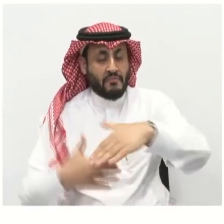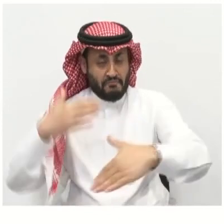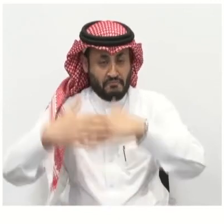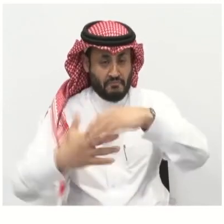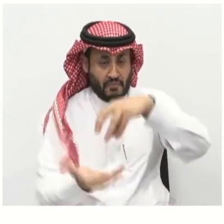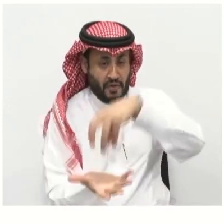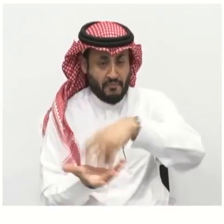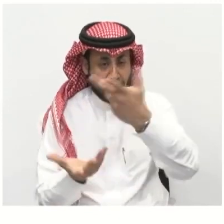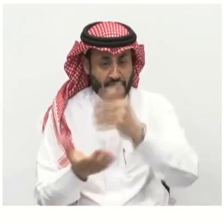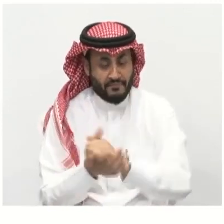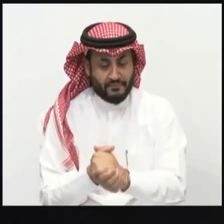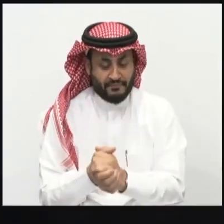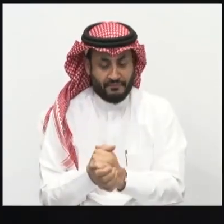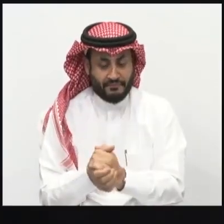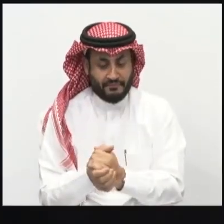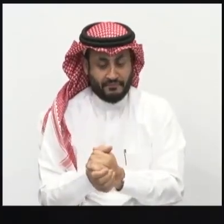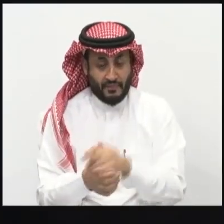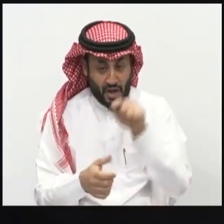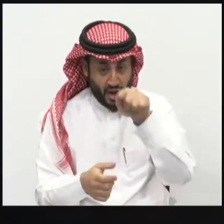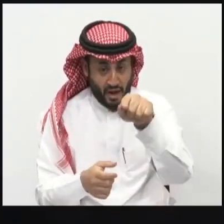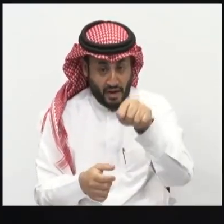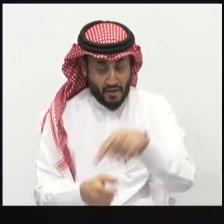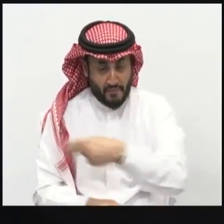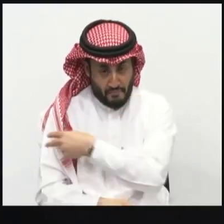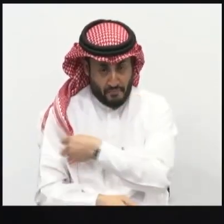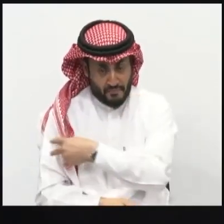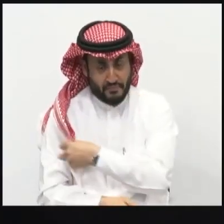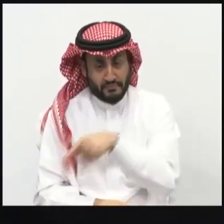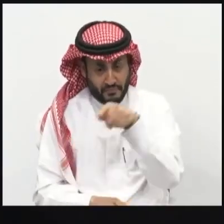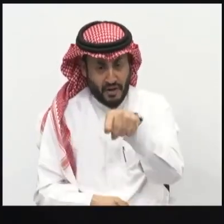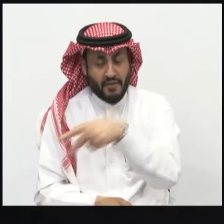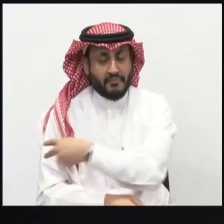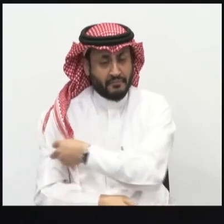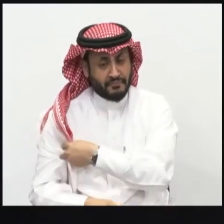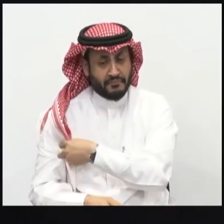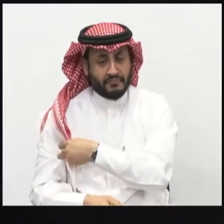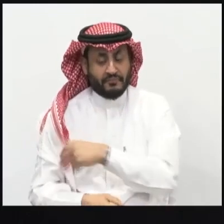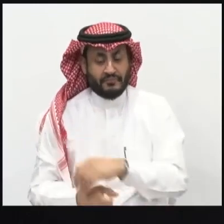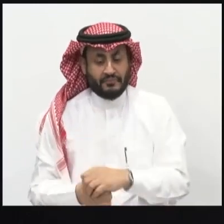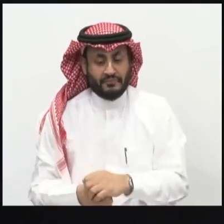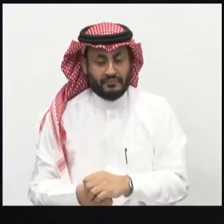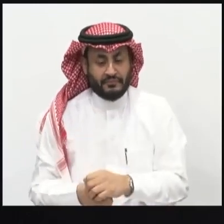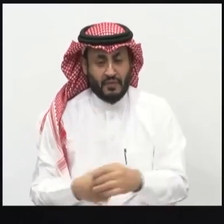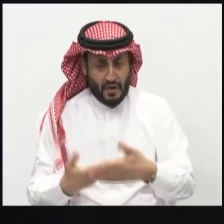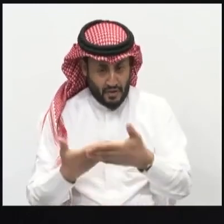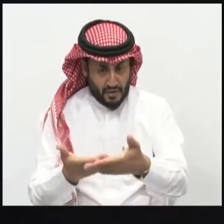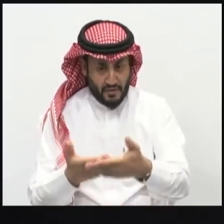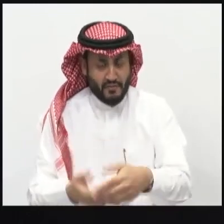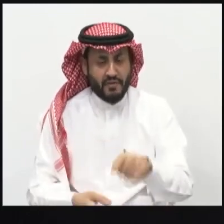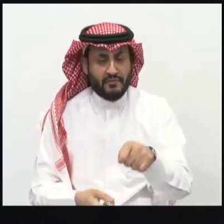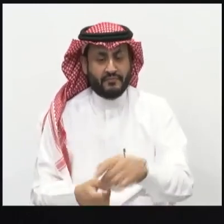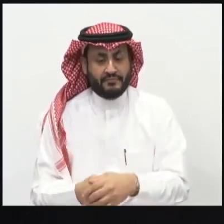place? So you have a responsibility. Yes, you have a responsibility. The gifts that Allah has given